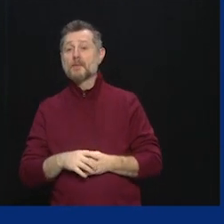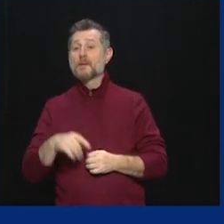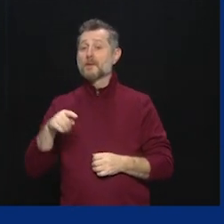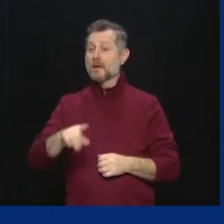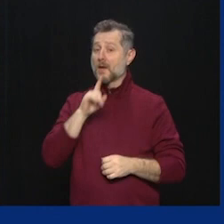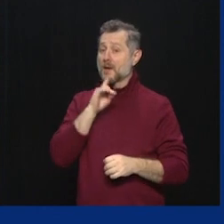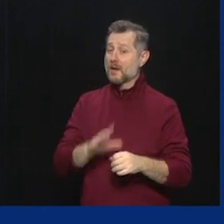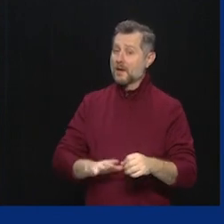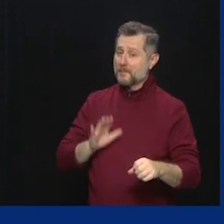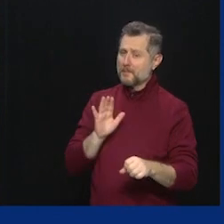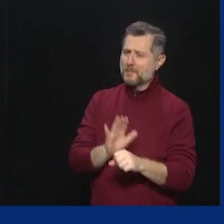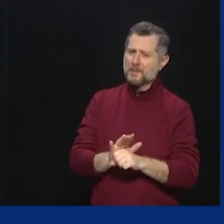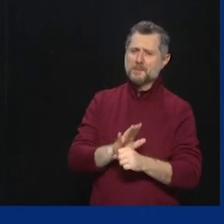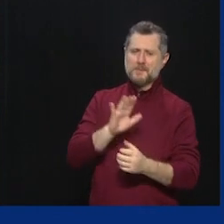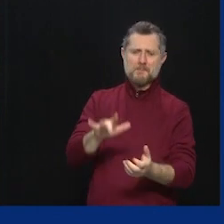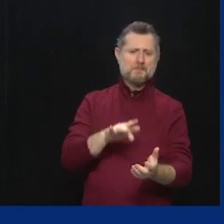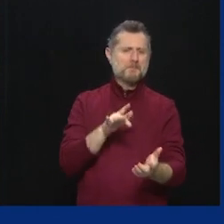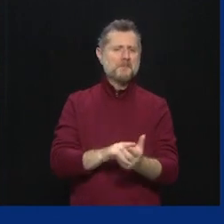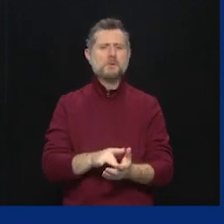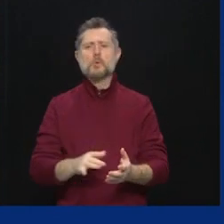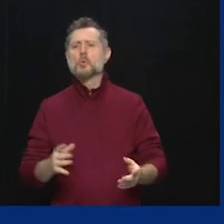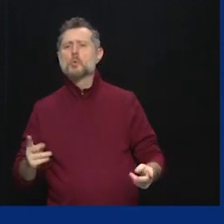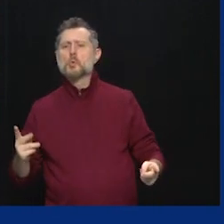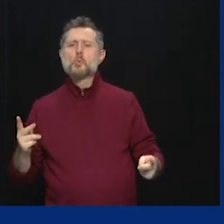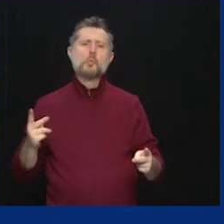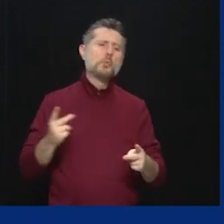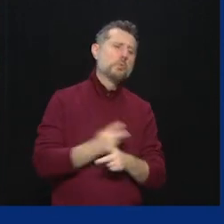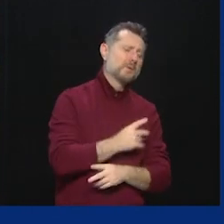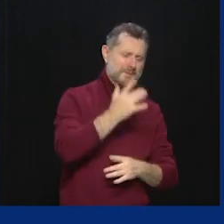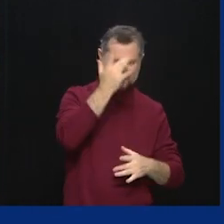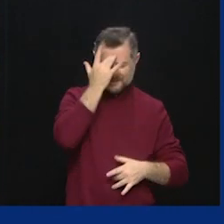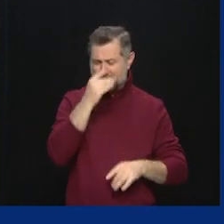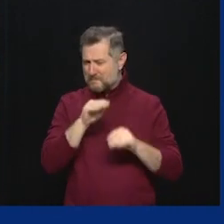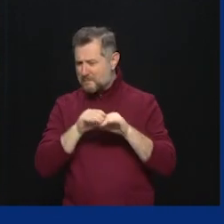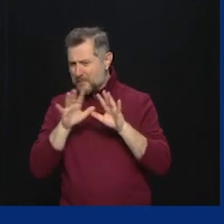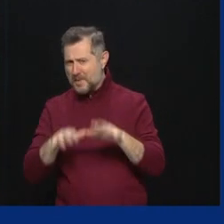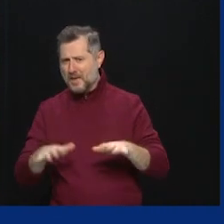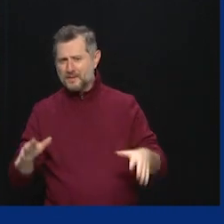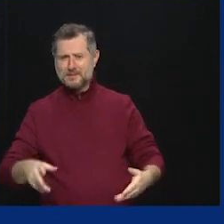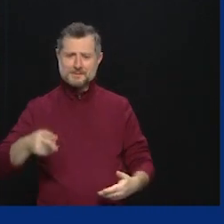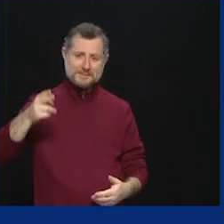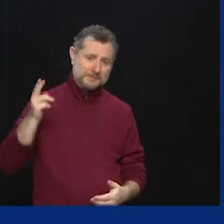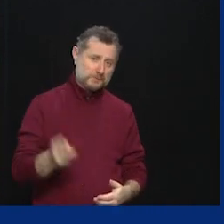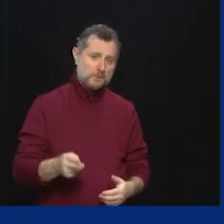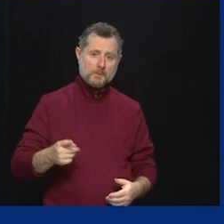in history. You guys had the guts to do it, and we thank you for doing it so much.